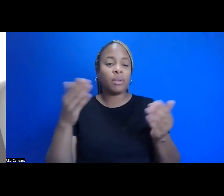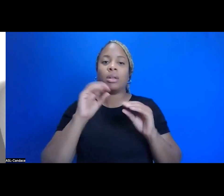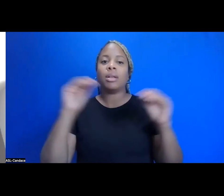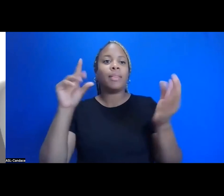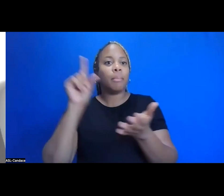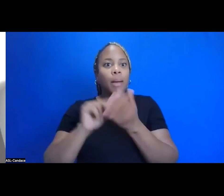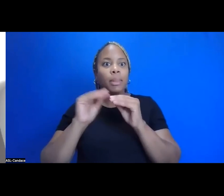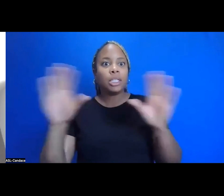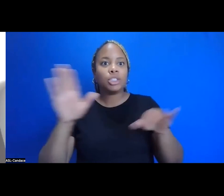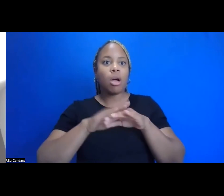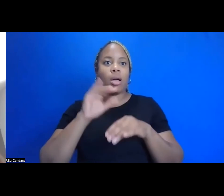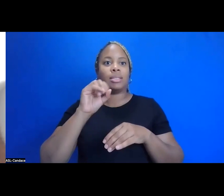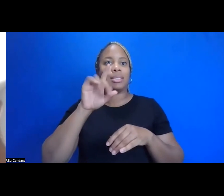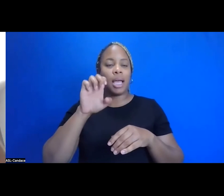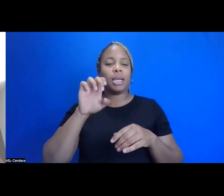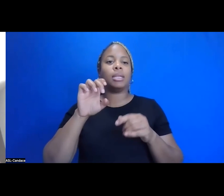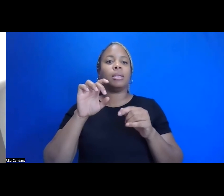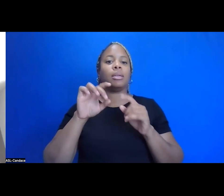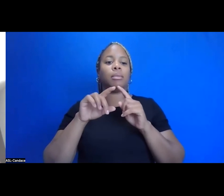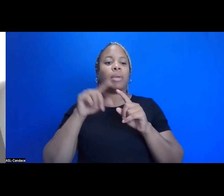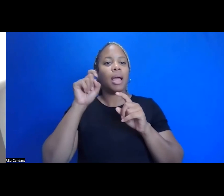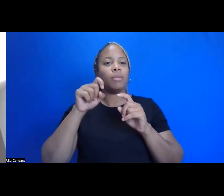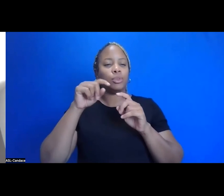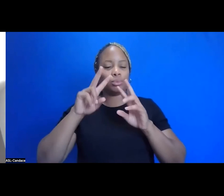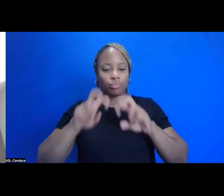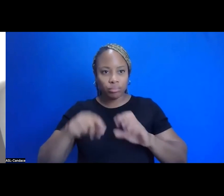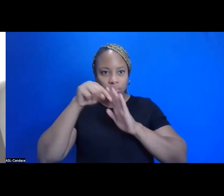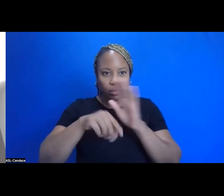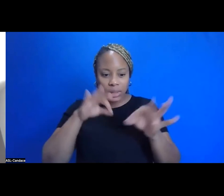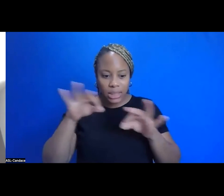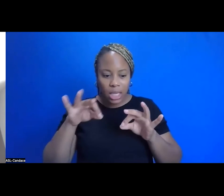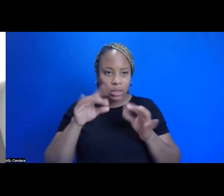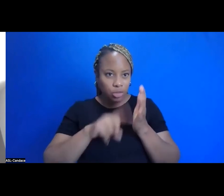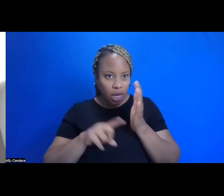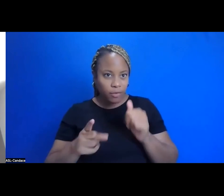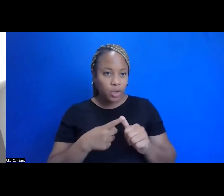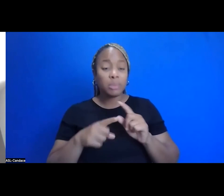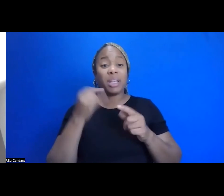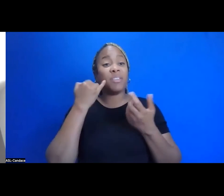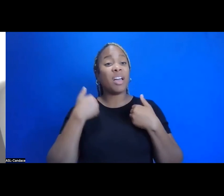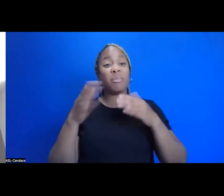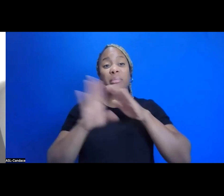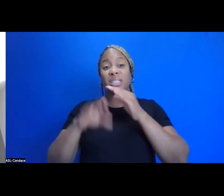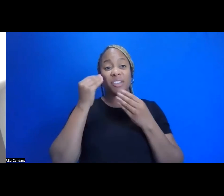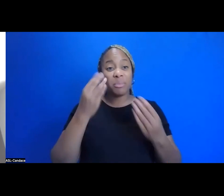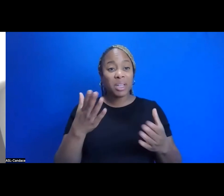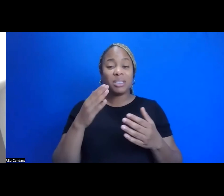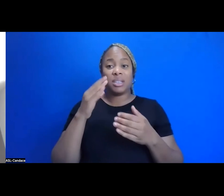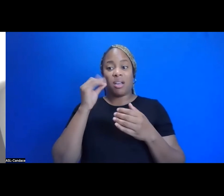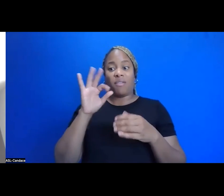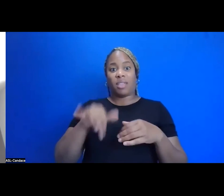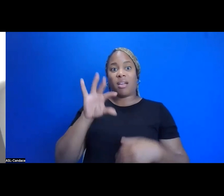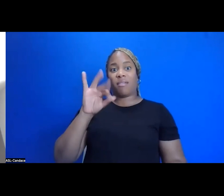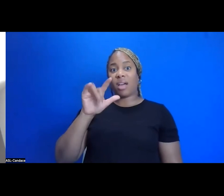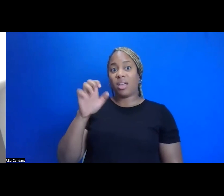the site until it's moderated. The details, that is. So as long as you have the basic information of the file,